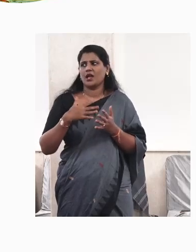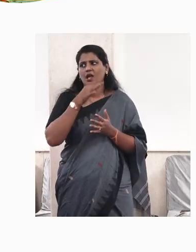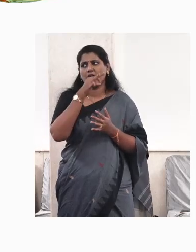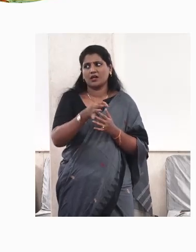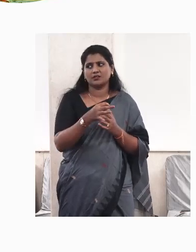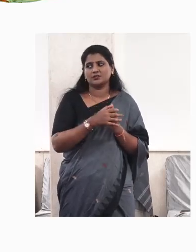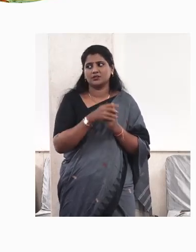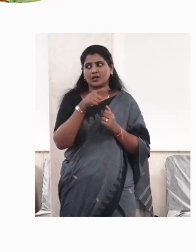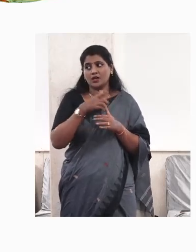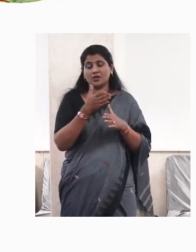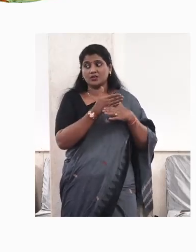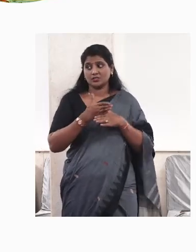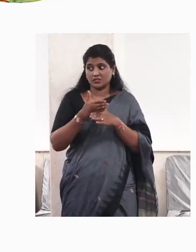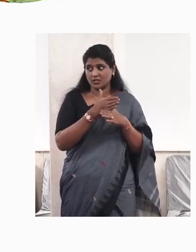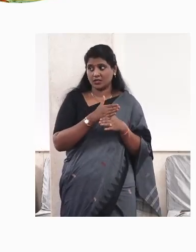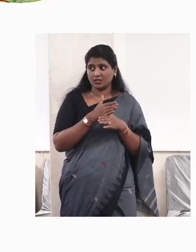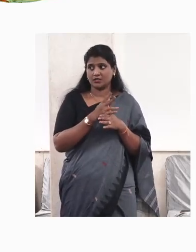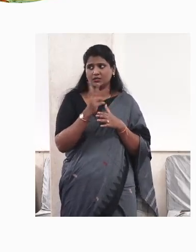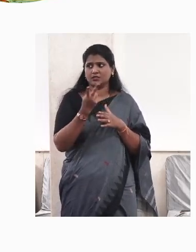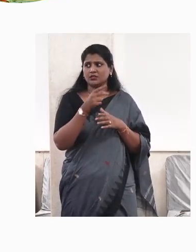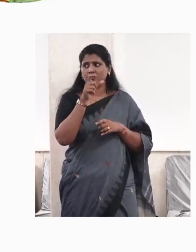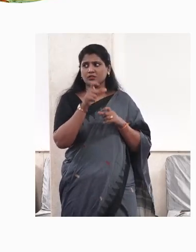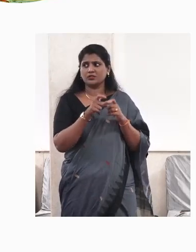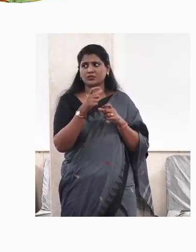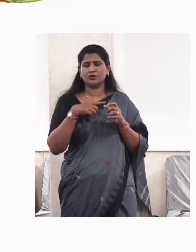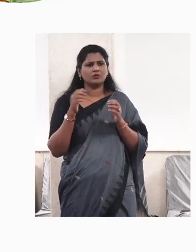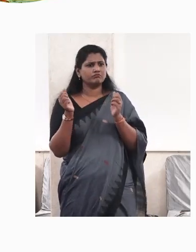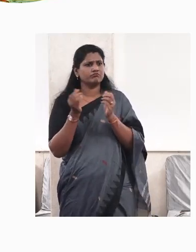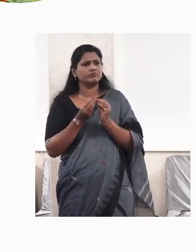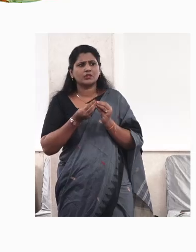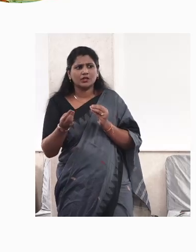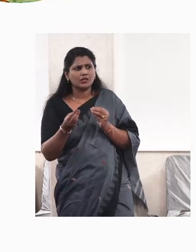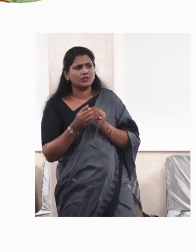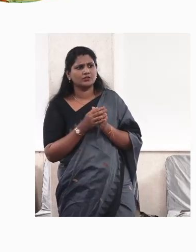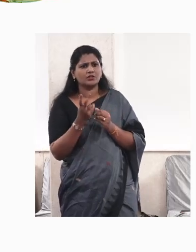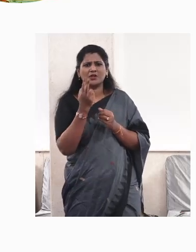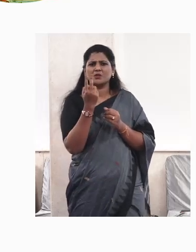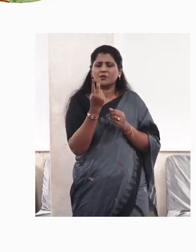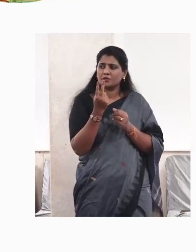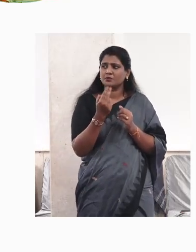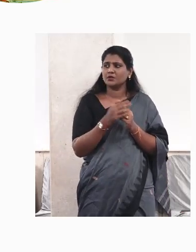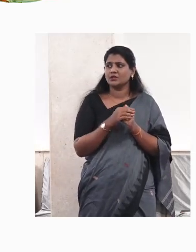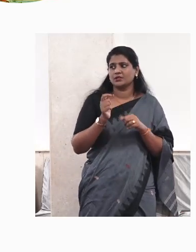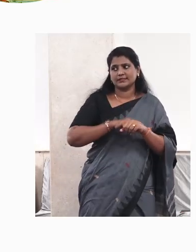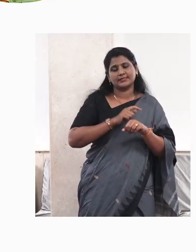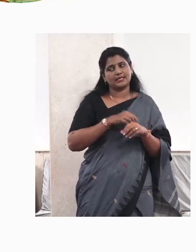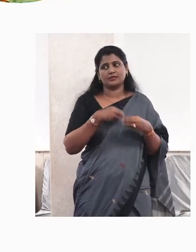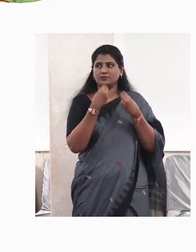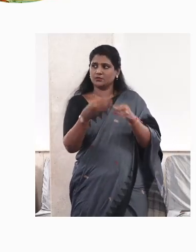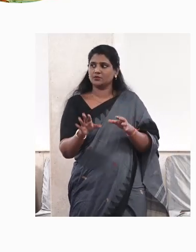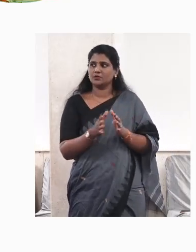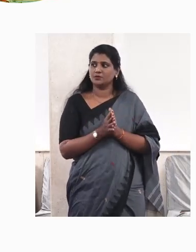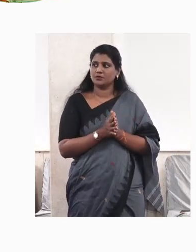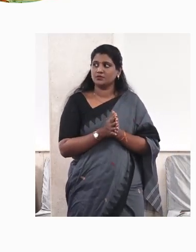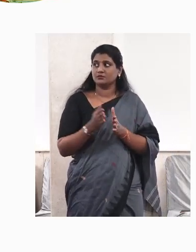to just share, just the two of us, the ones that are close, just 2 minutes, I will give you the time. Share